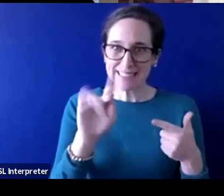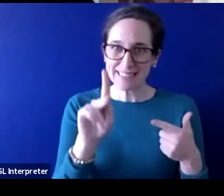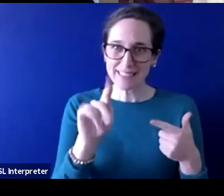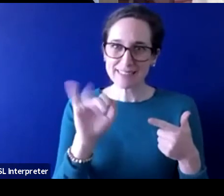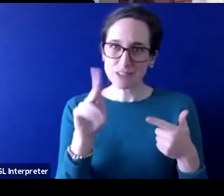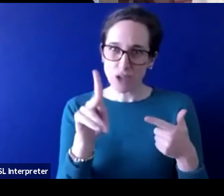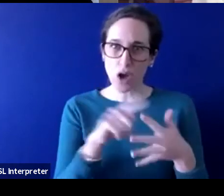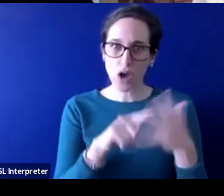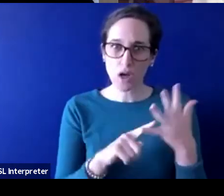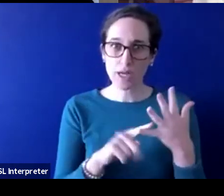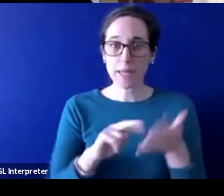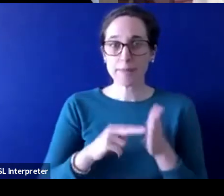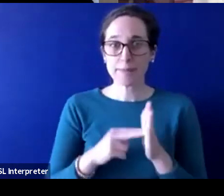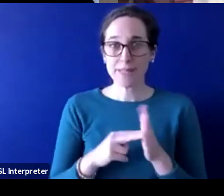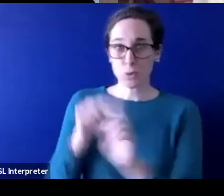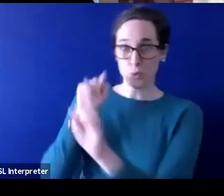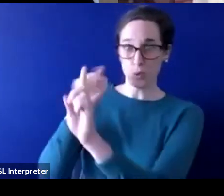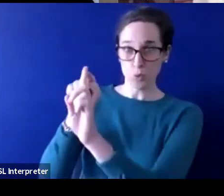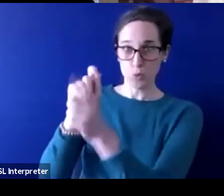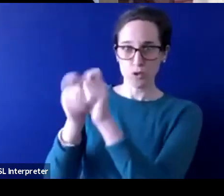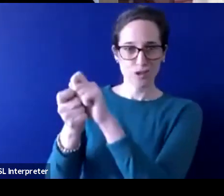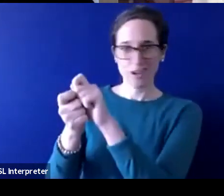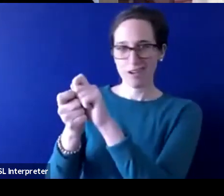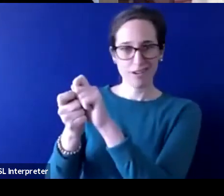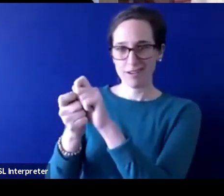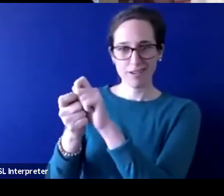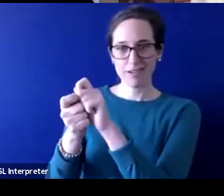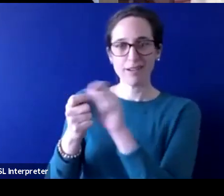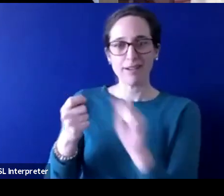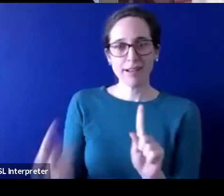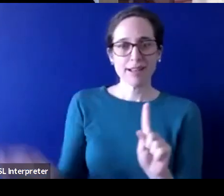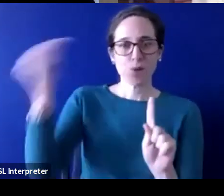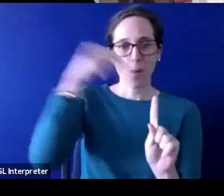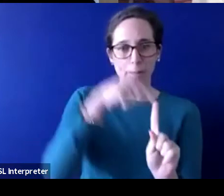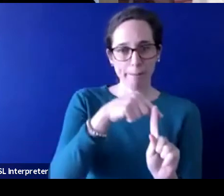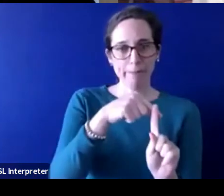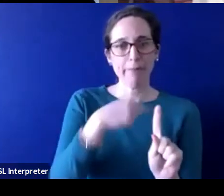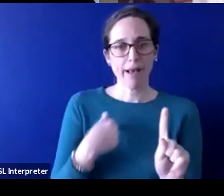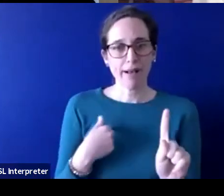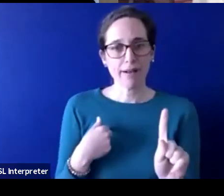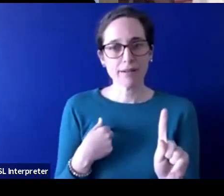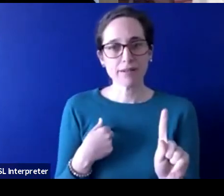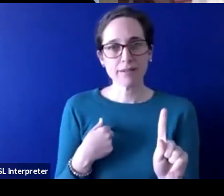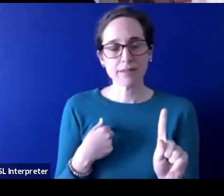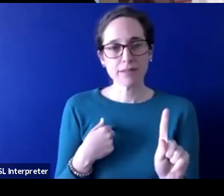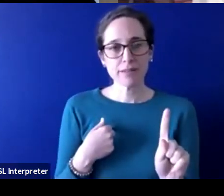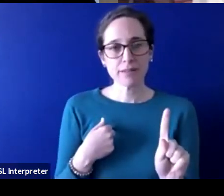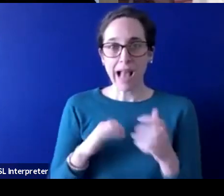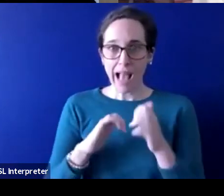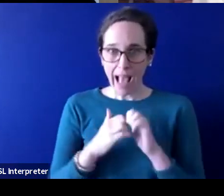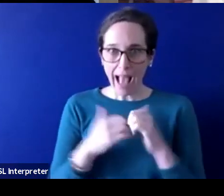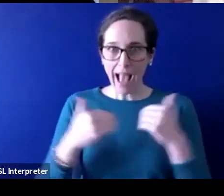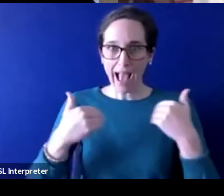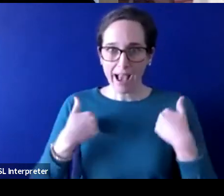And it's not about you changing. It goes back to what Leah, Richard, and what you guys said. It's about you having people in position